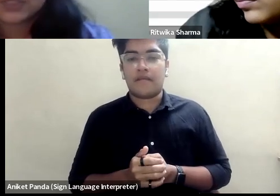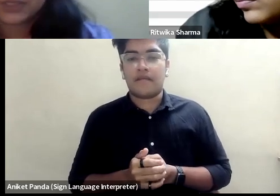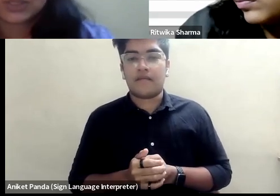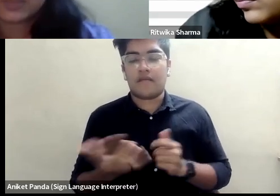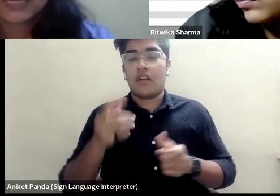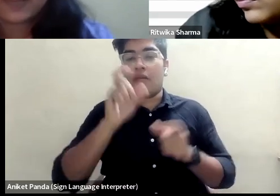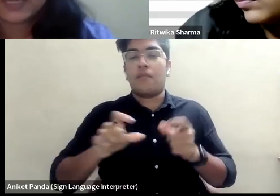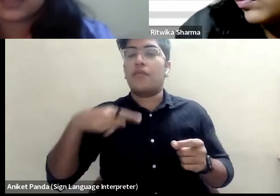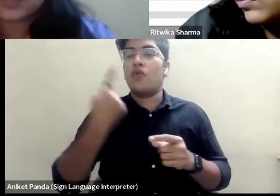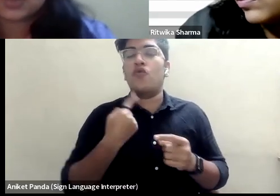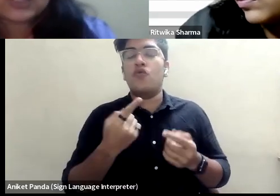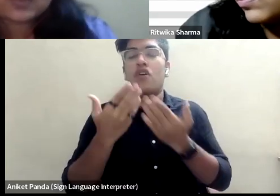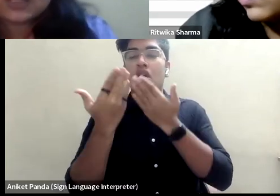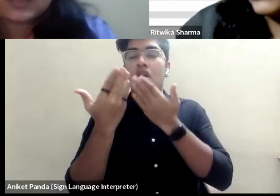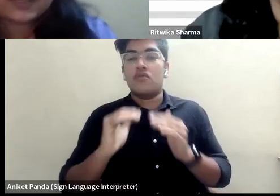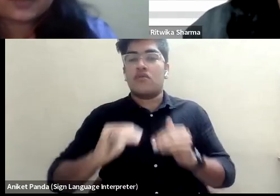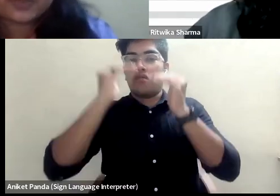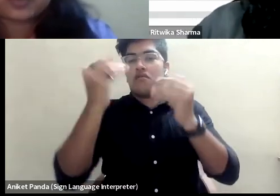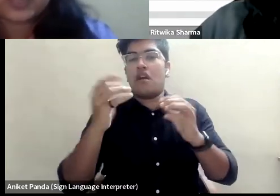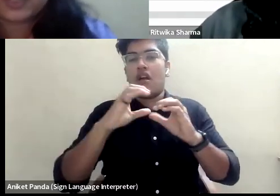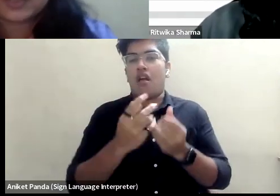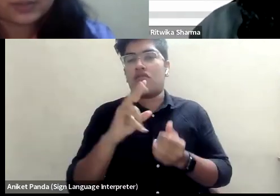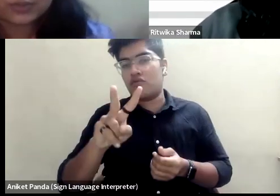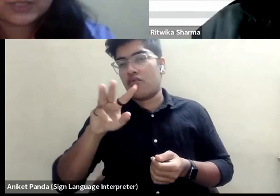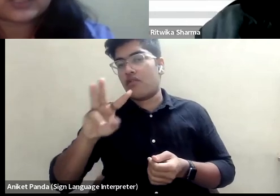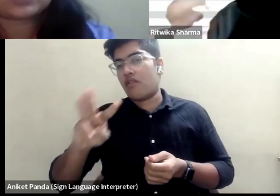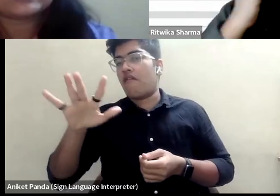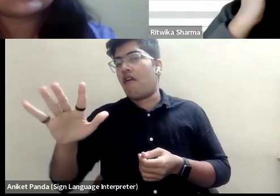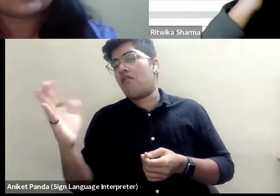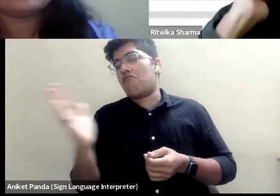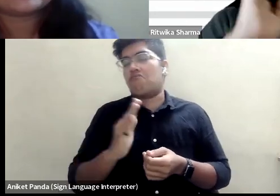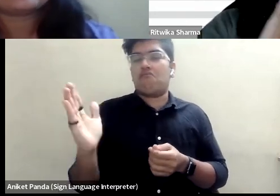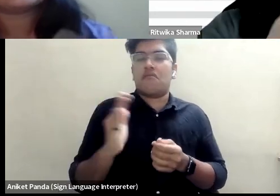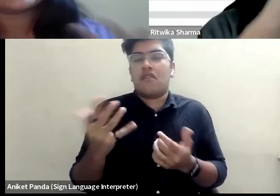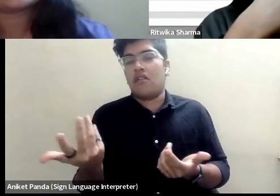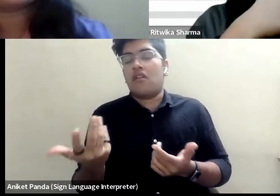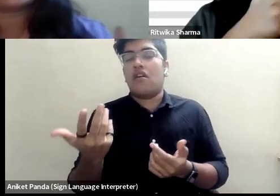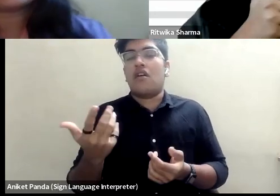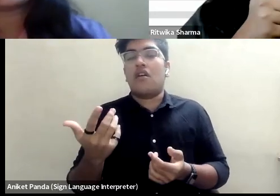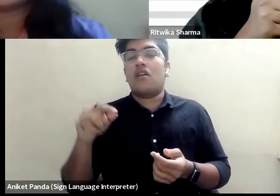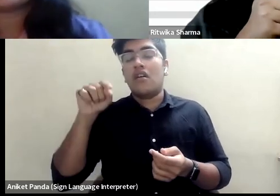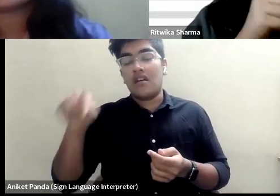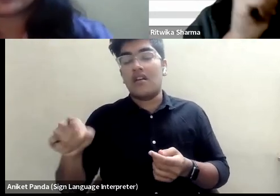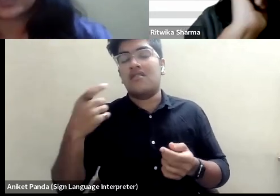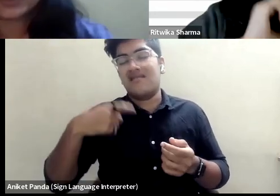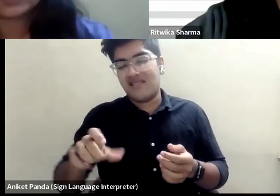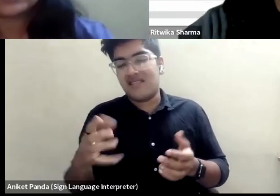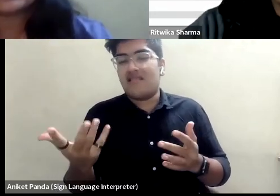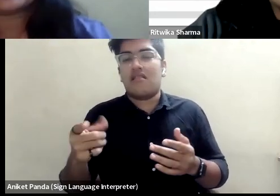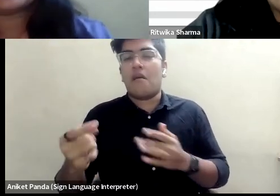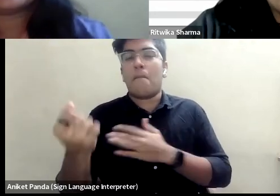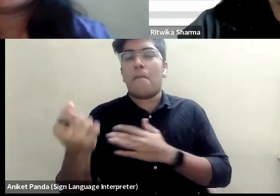the level of education they might have had, class 2, class 3, standard 5th primary school education, but even that gives them that much of